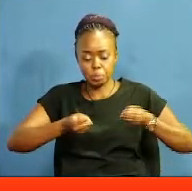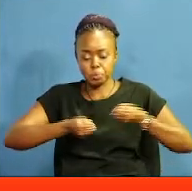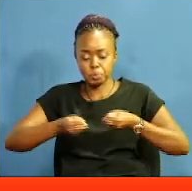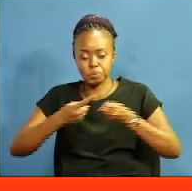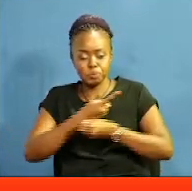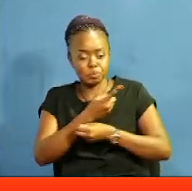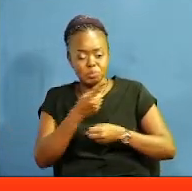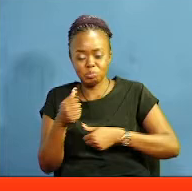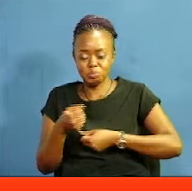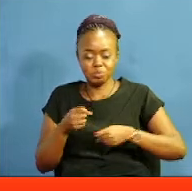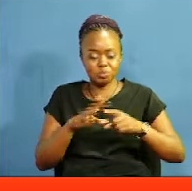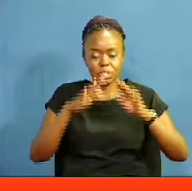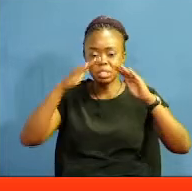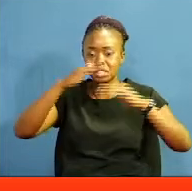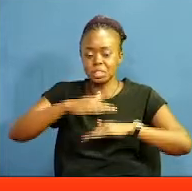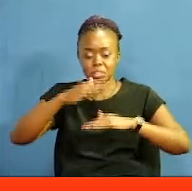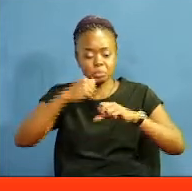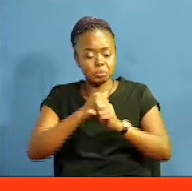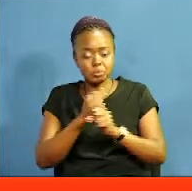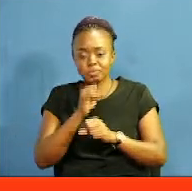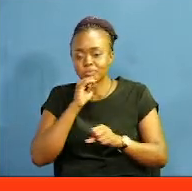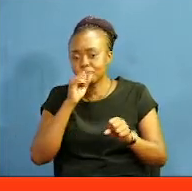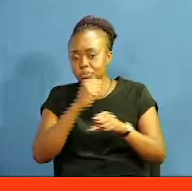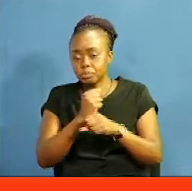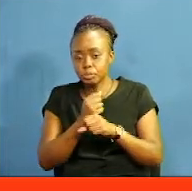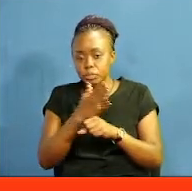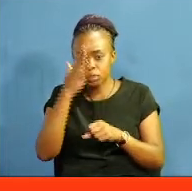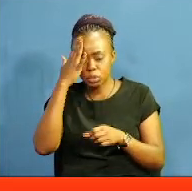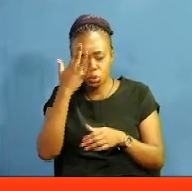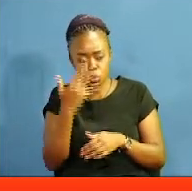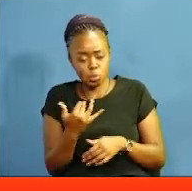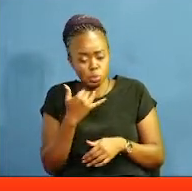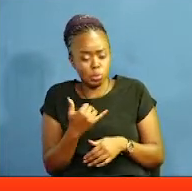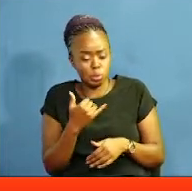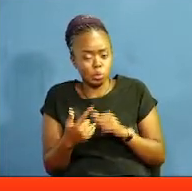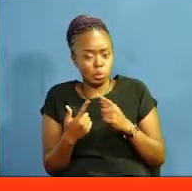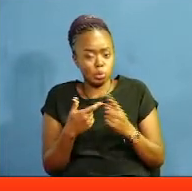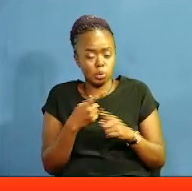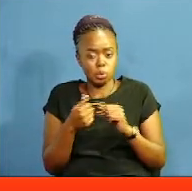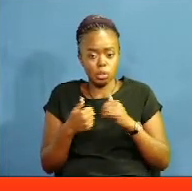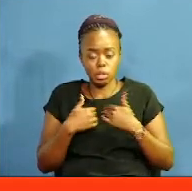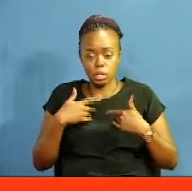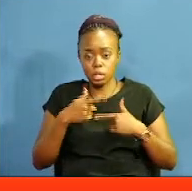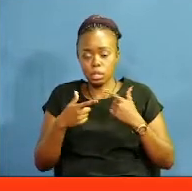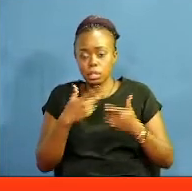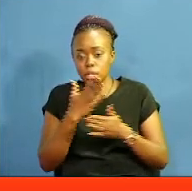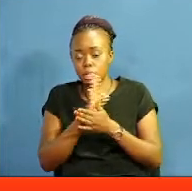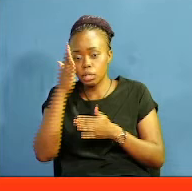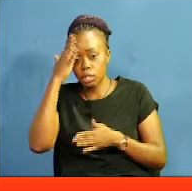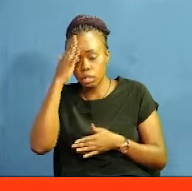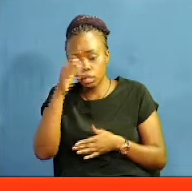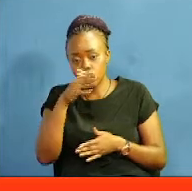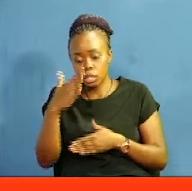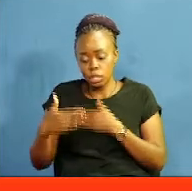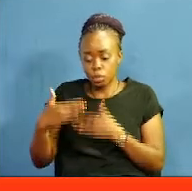and there, yeah, sure, they're saying sure. Hasla Tosha, Kazi ni Kazi. Yeah. It's really resonating well despite him being on the elite, you know, on the other